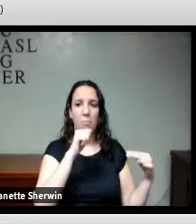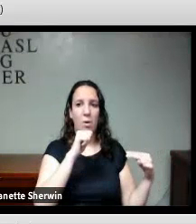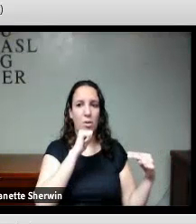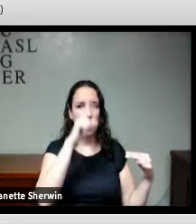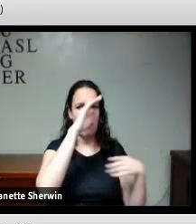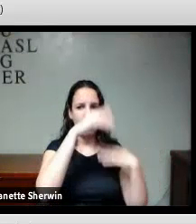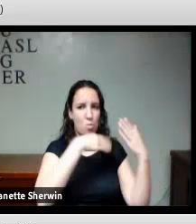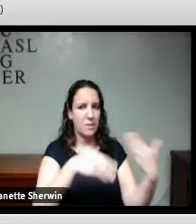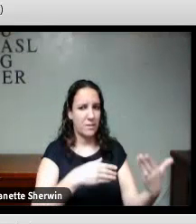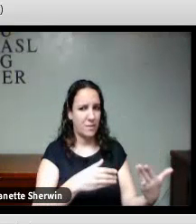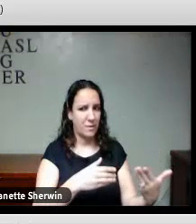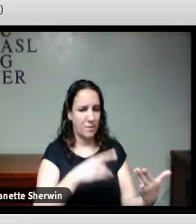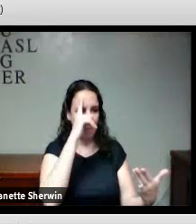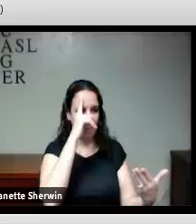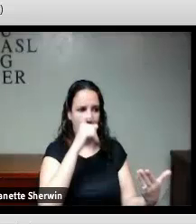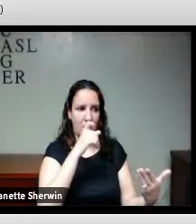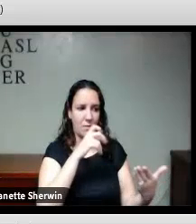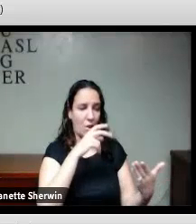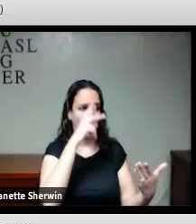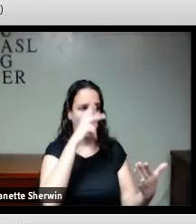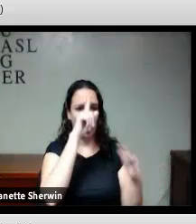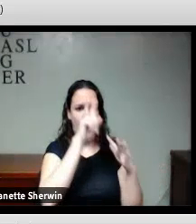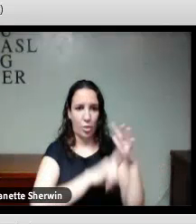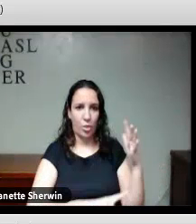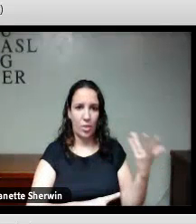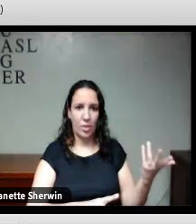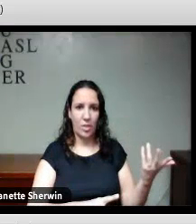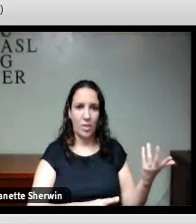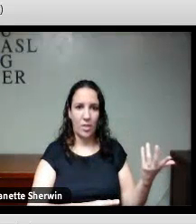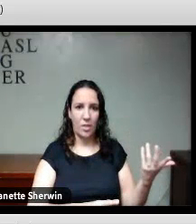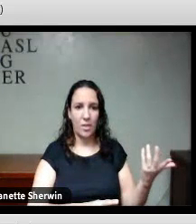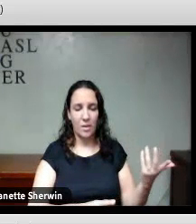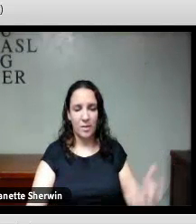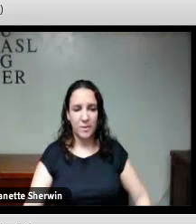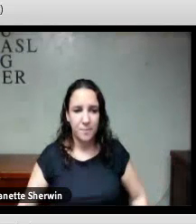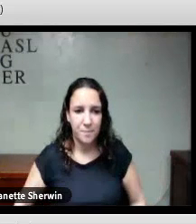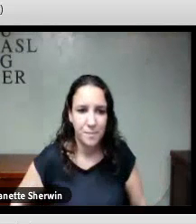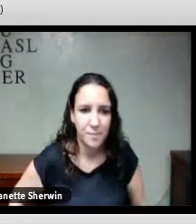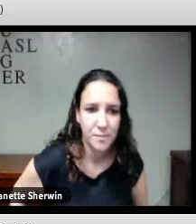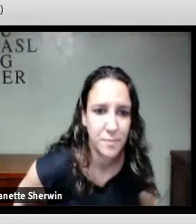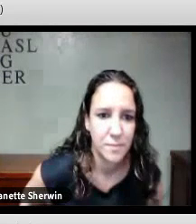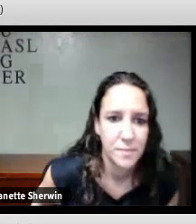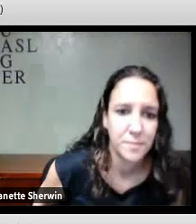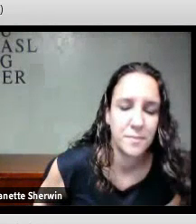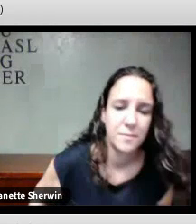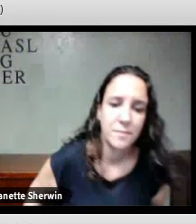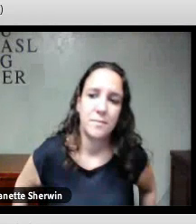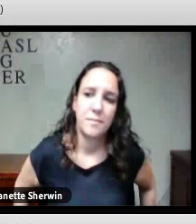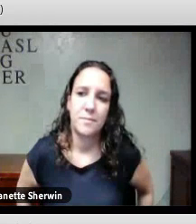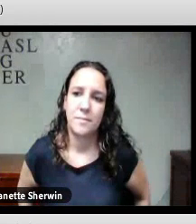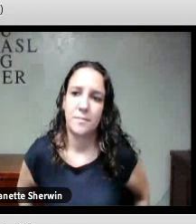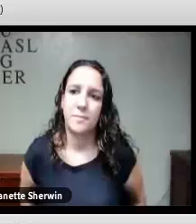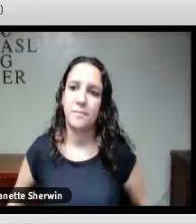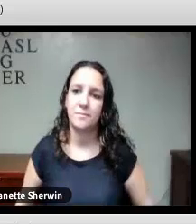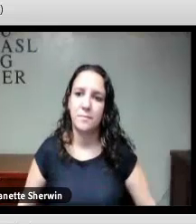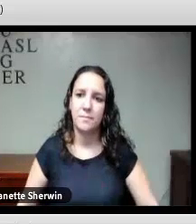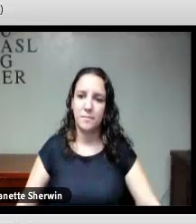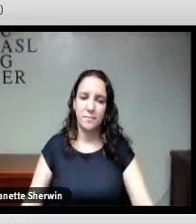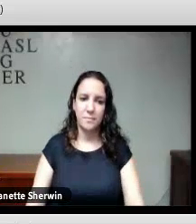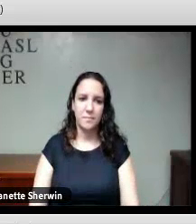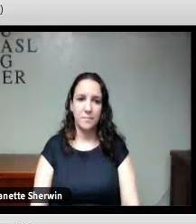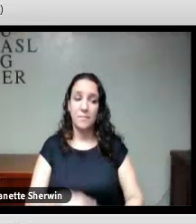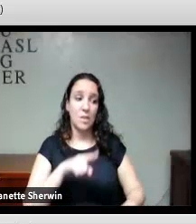because you're checking out. But it made me kind of smile that it was voluntary. But definitely it needs to be focused and intentional, doesn't it? You can't be looking